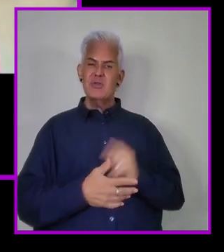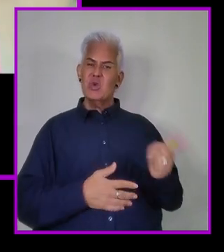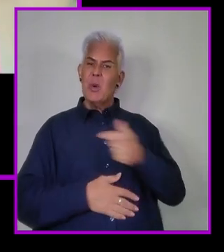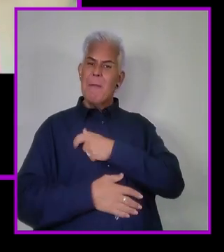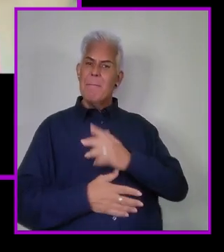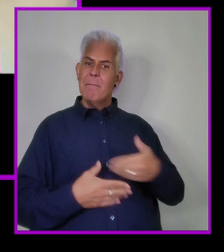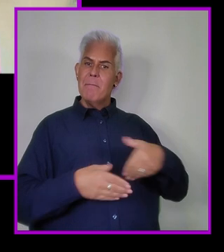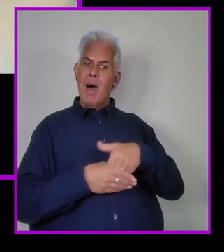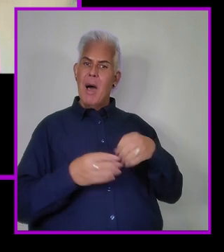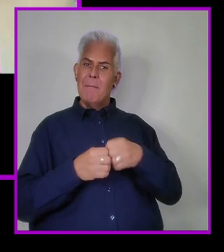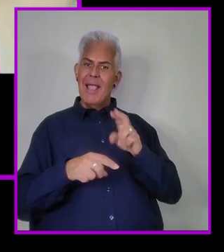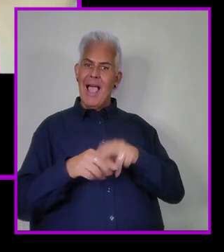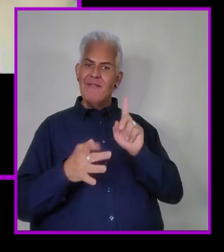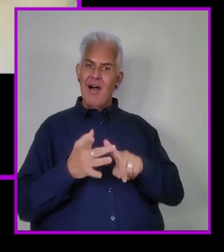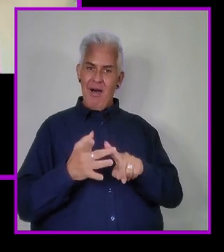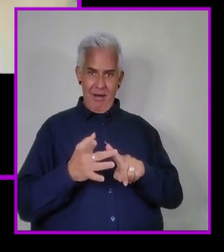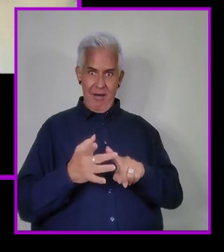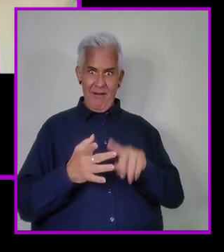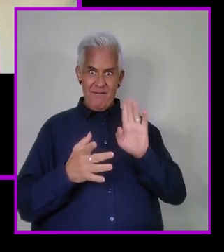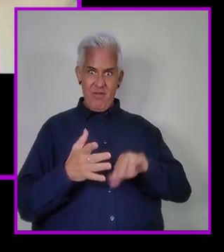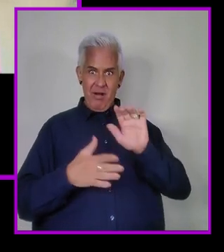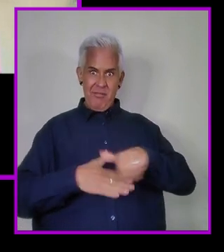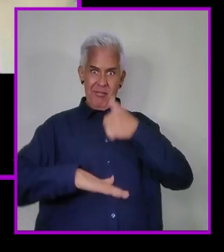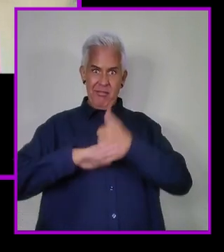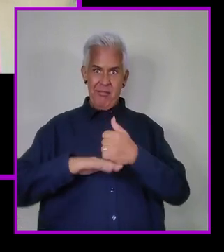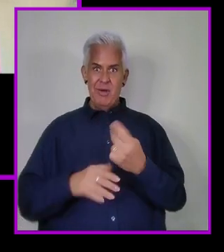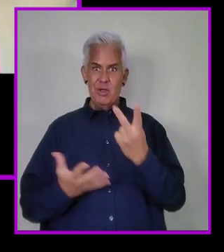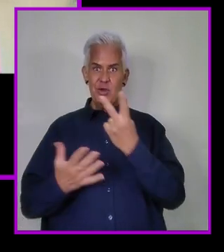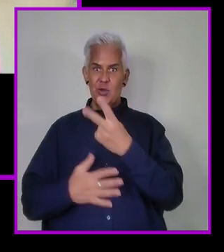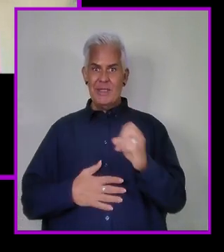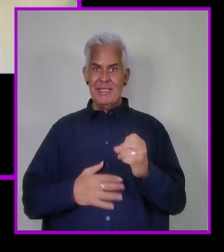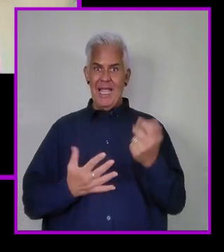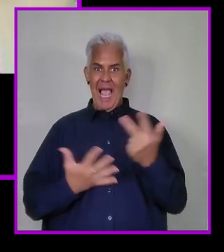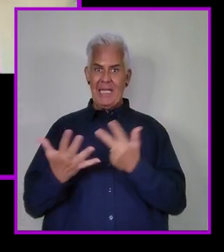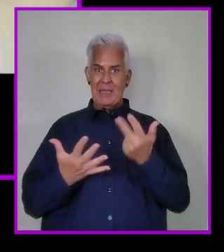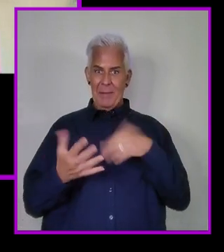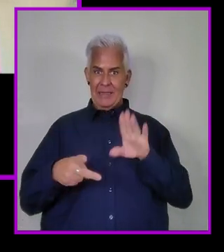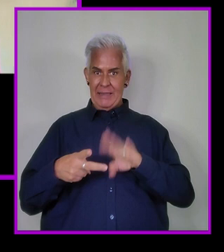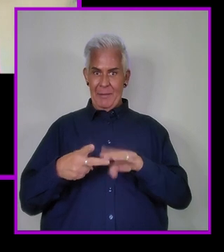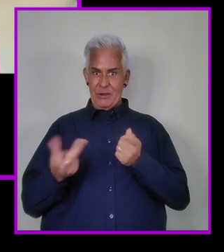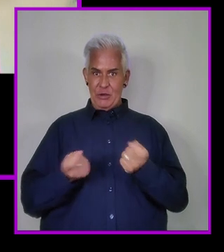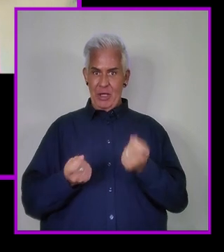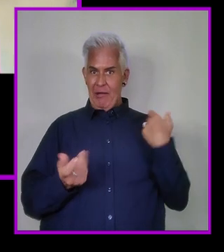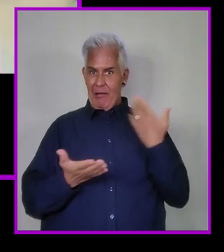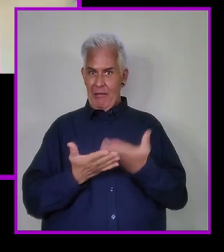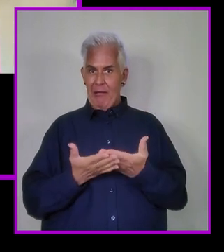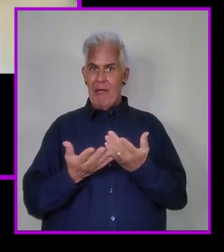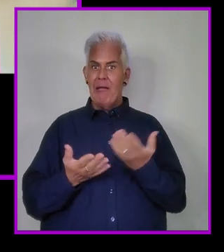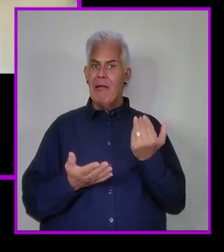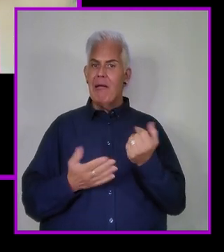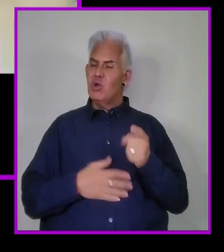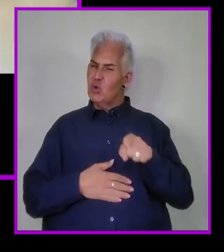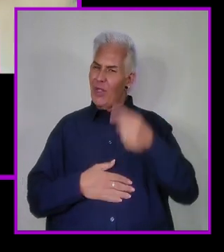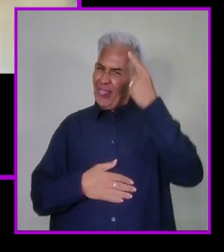our BFI screen group since we started in 2018. You've acted as deputy chair most recently. Which of our